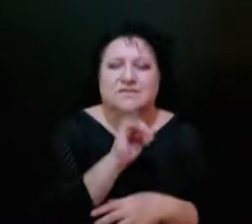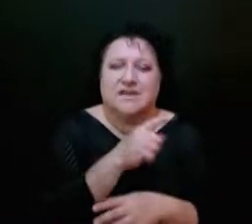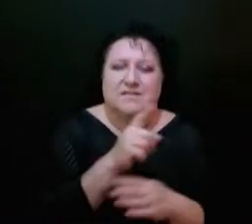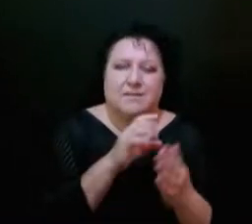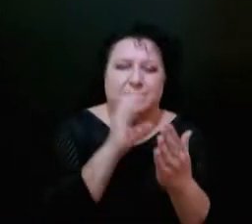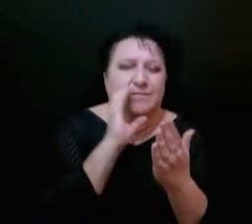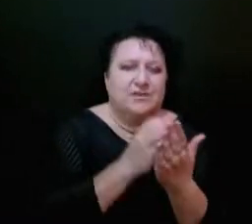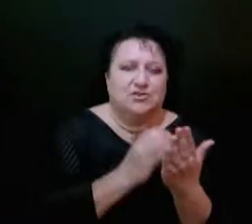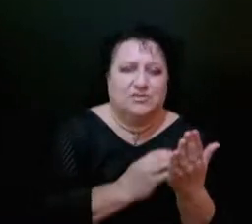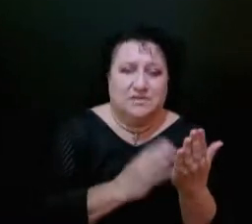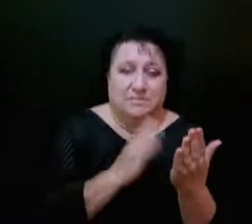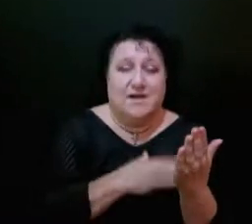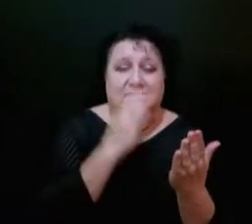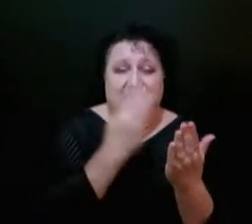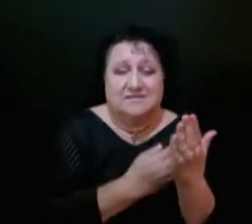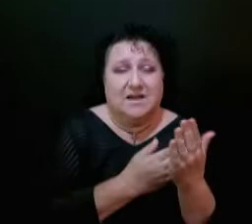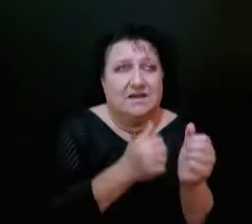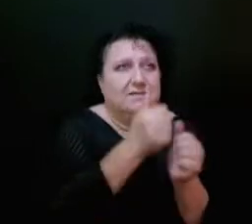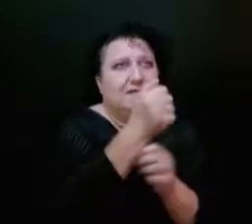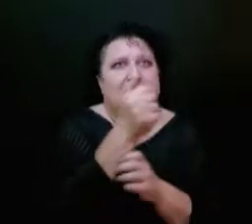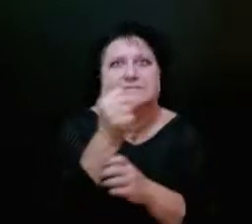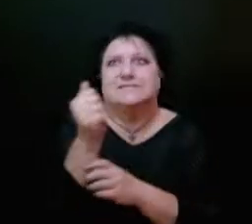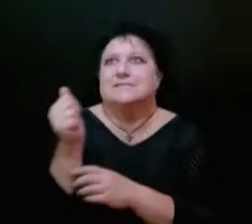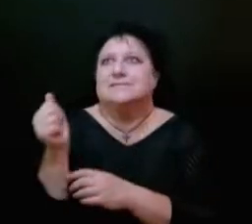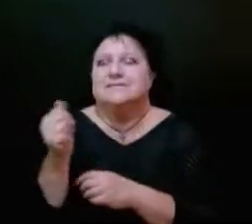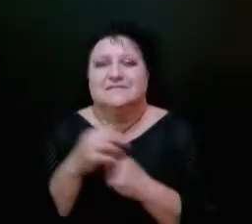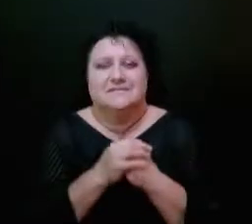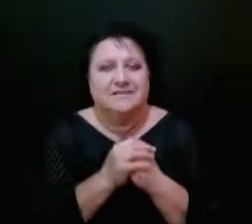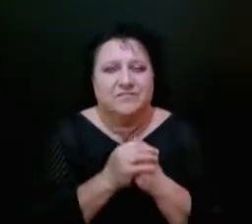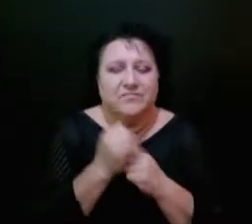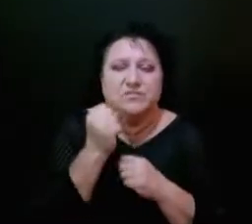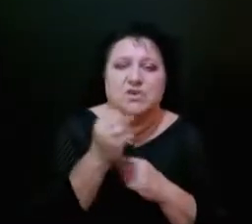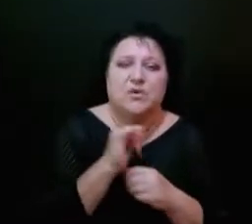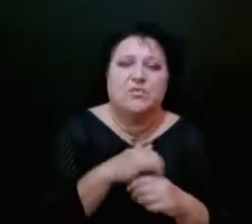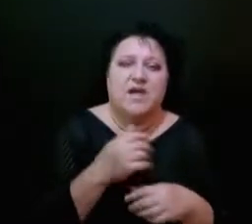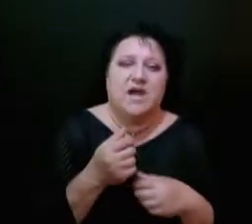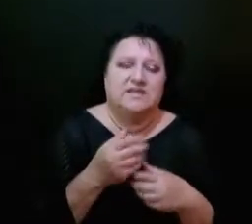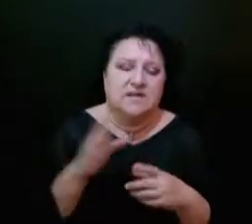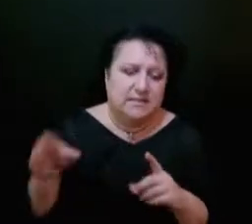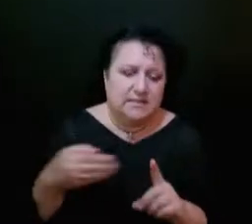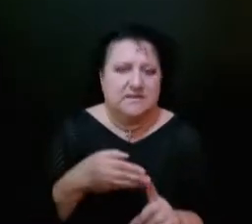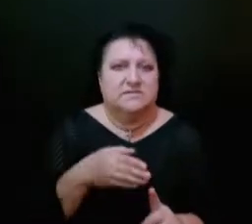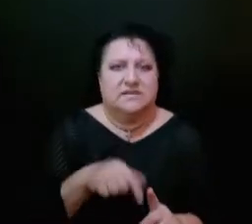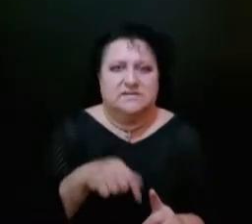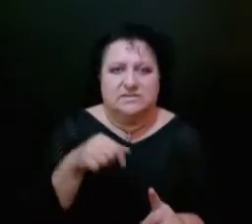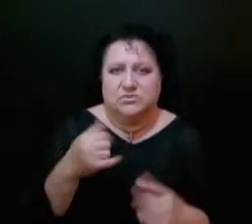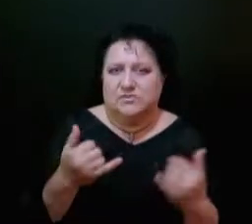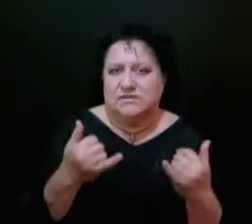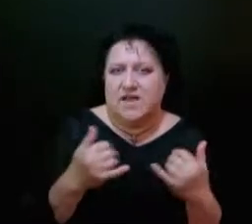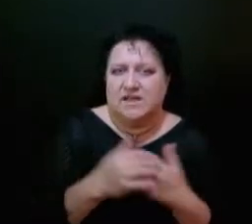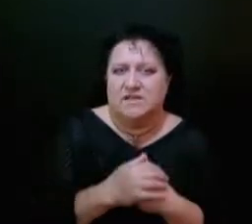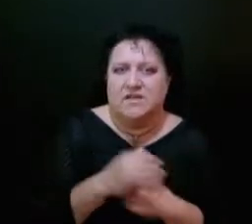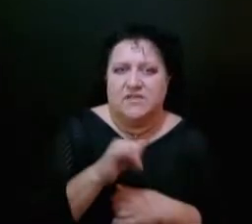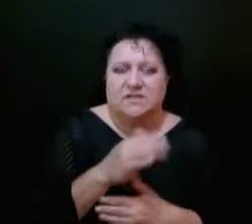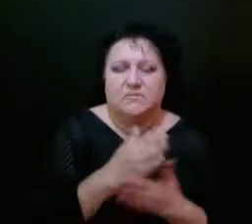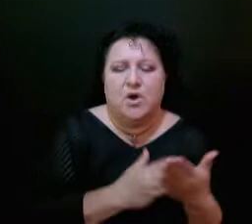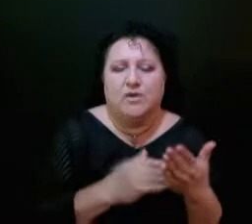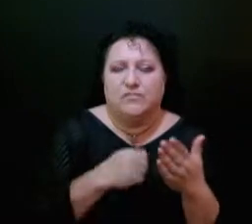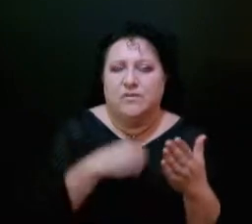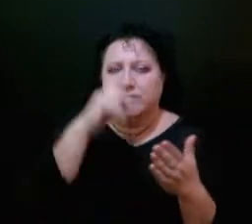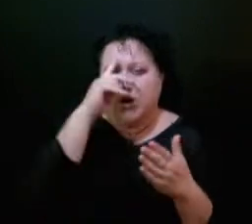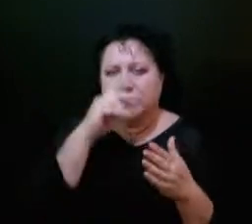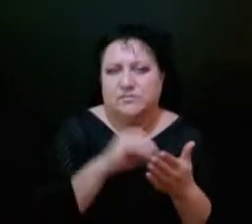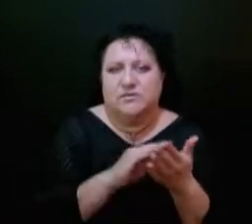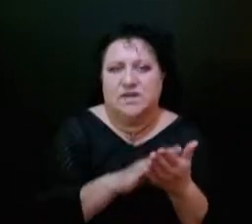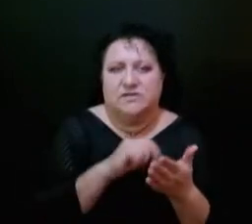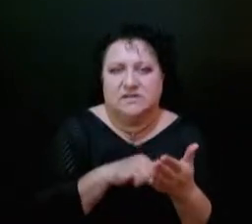that my son takes. And so that leads us to today, because I think that's part of Paul's focus in this text. So let's start with verse 15 and 16